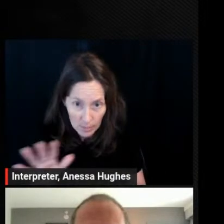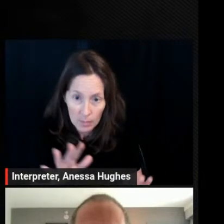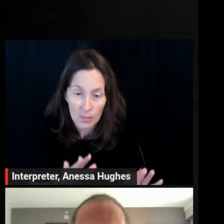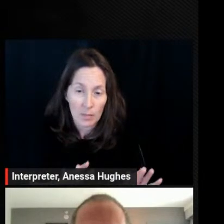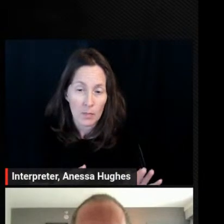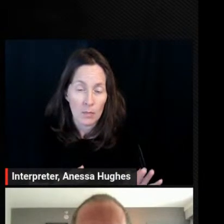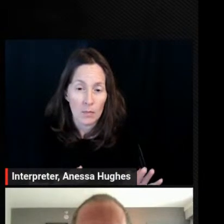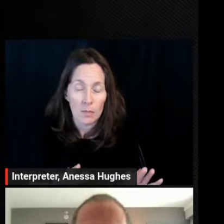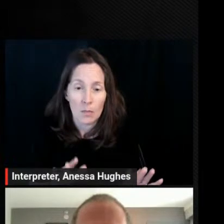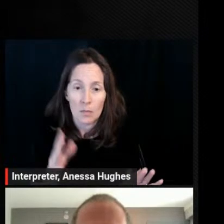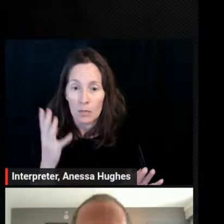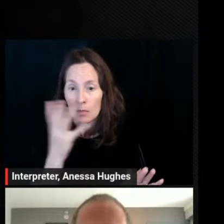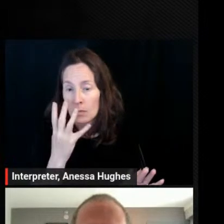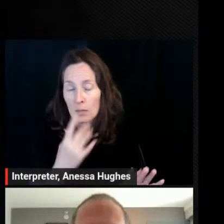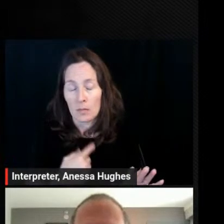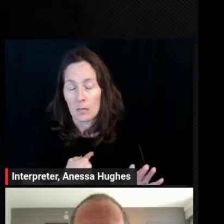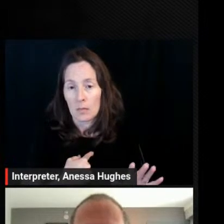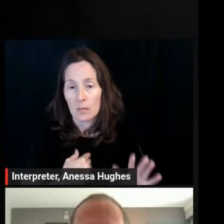building.